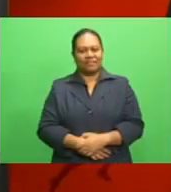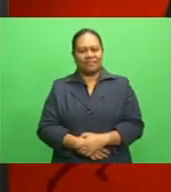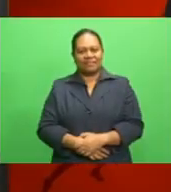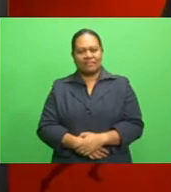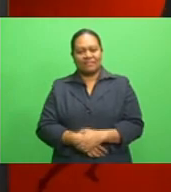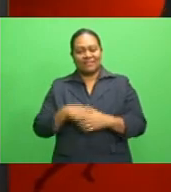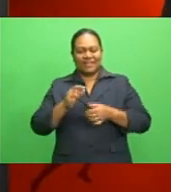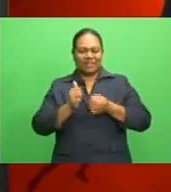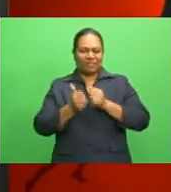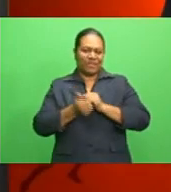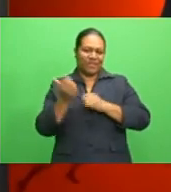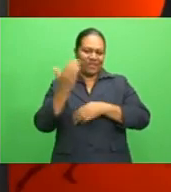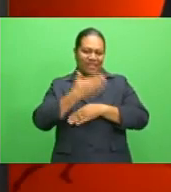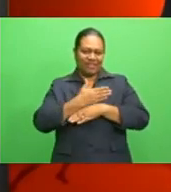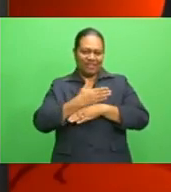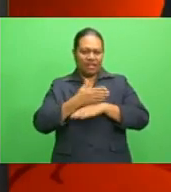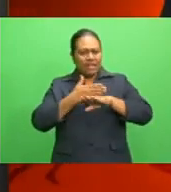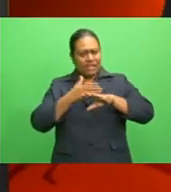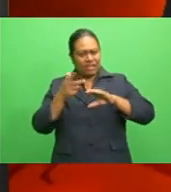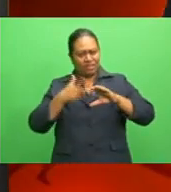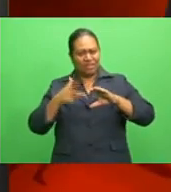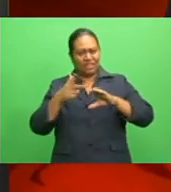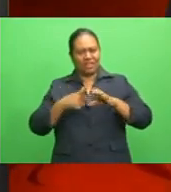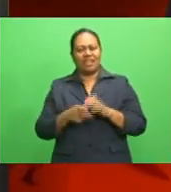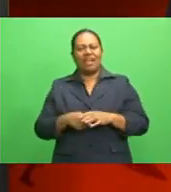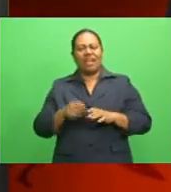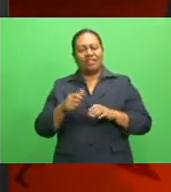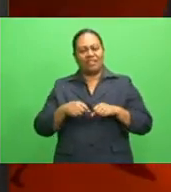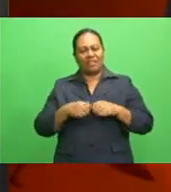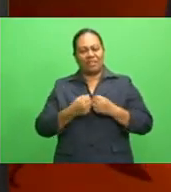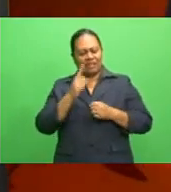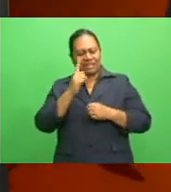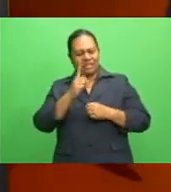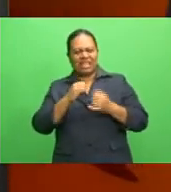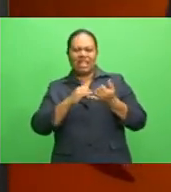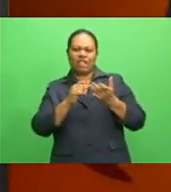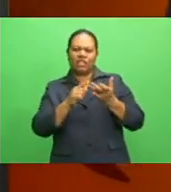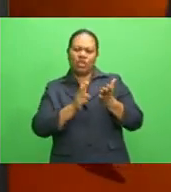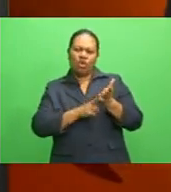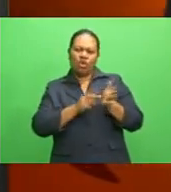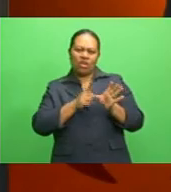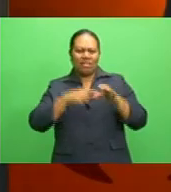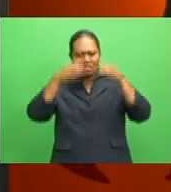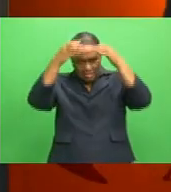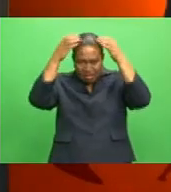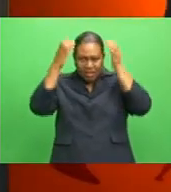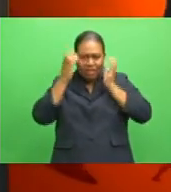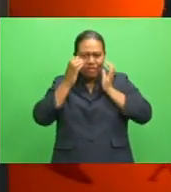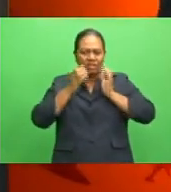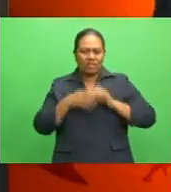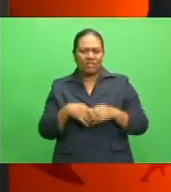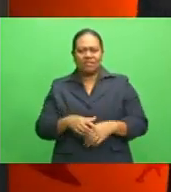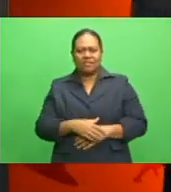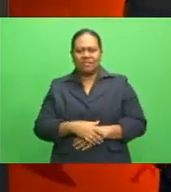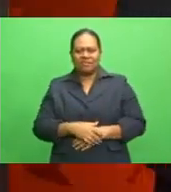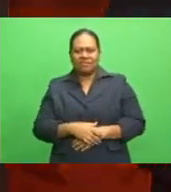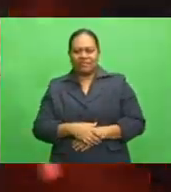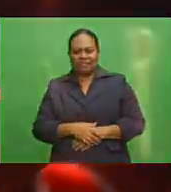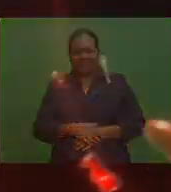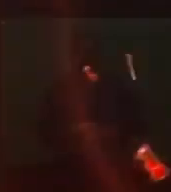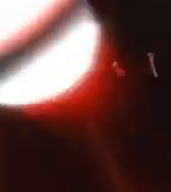That's it from Sports Tonight. In new media after the break, take a look at Sony's new wireless headphones. This and more coming up.